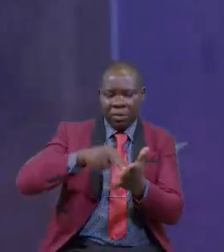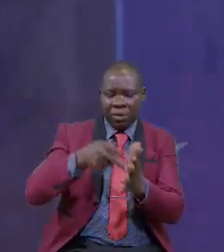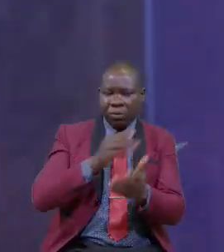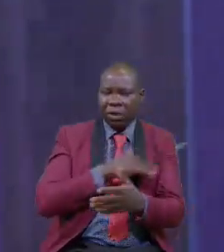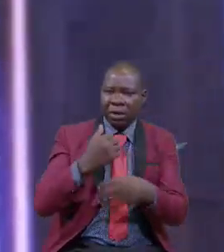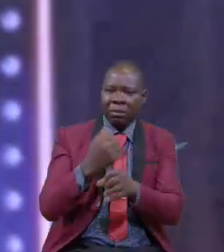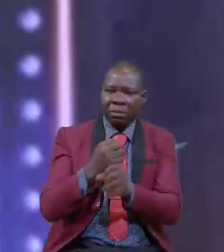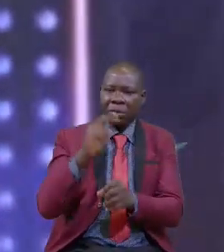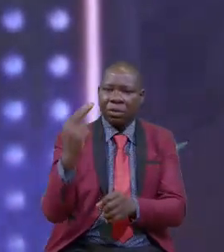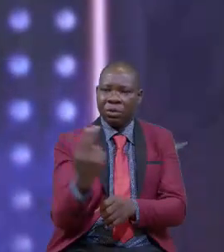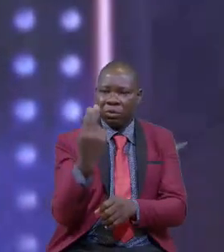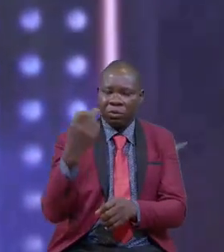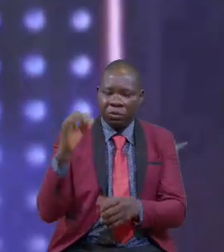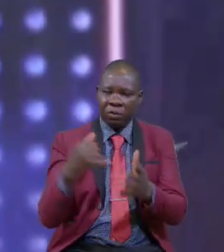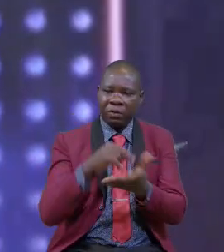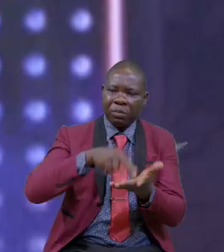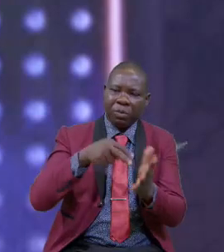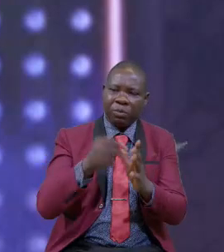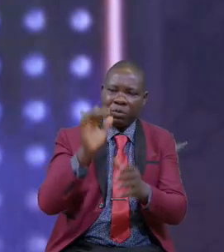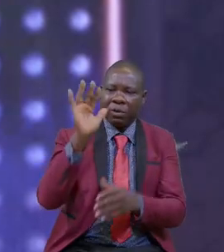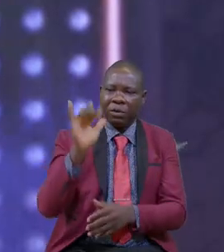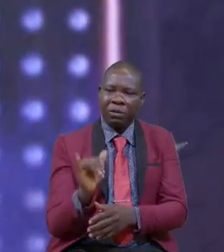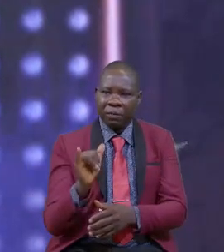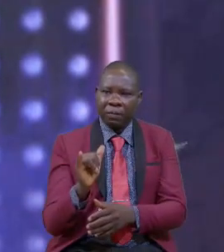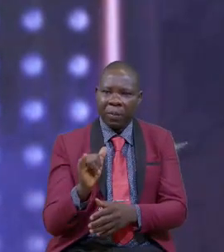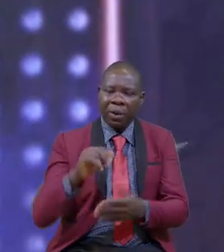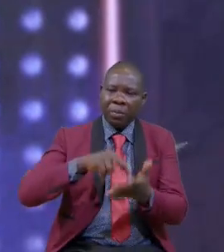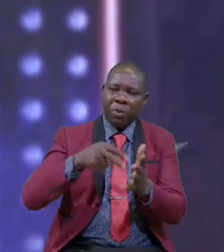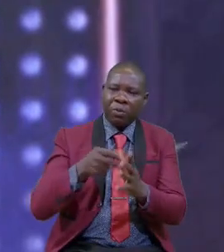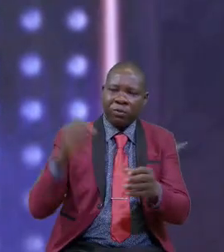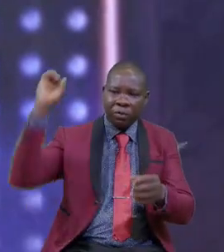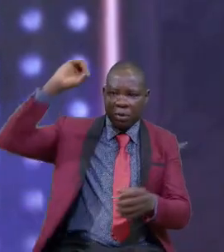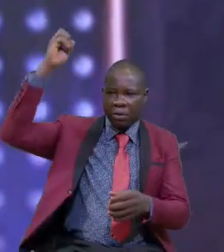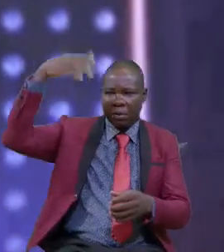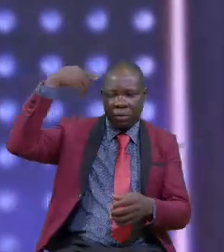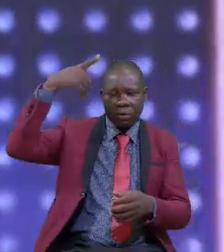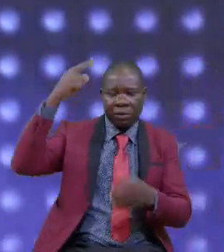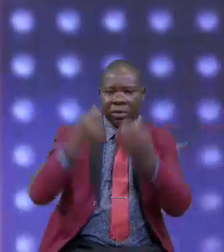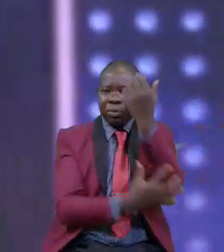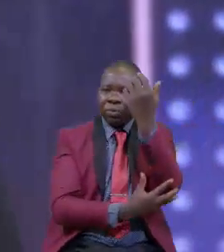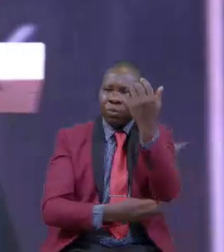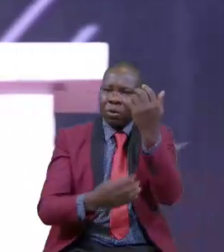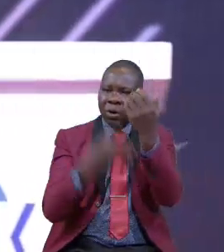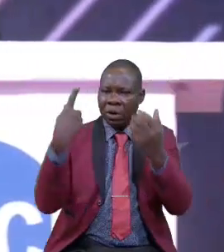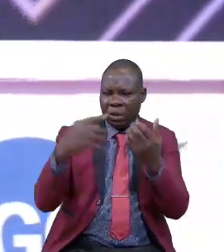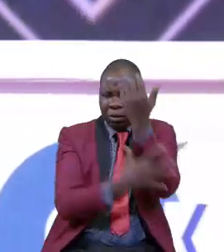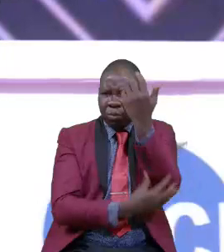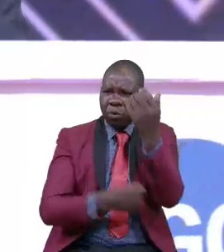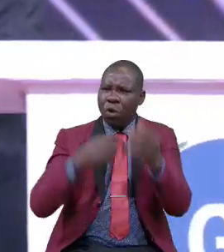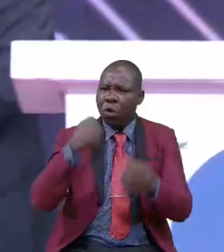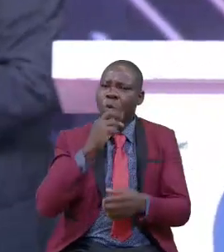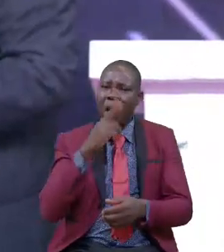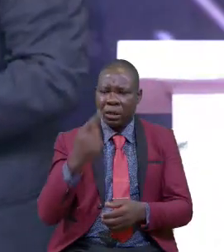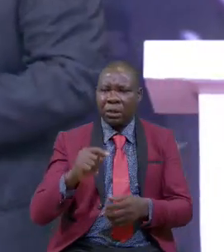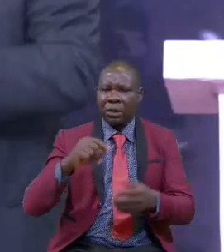Purposeful grace for poor. The poor, who are the poor? Those who do not have anything to pay for